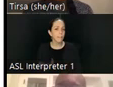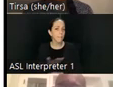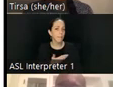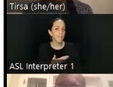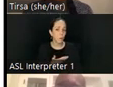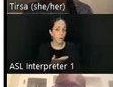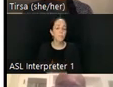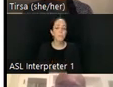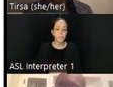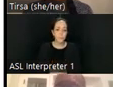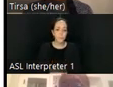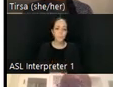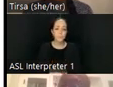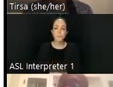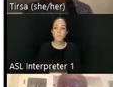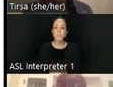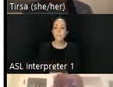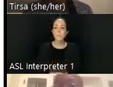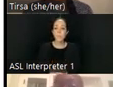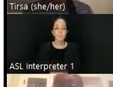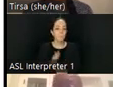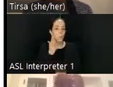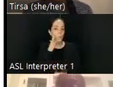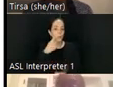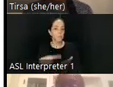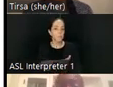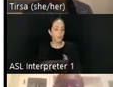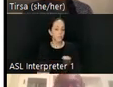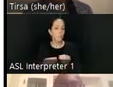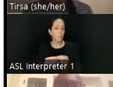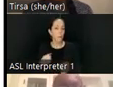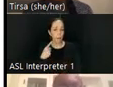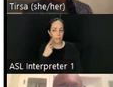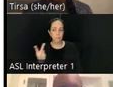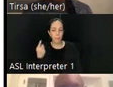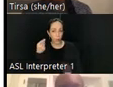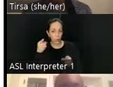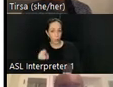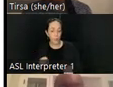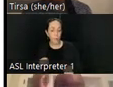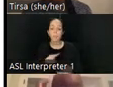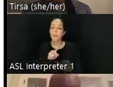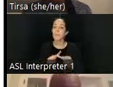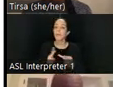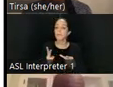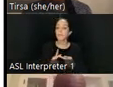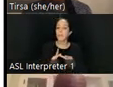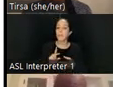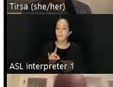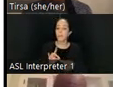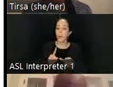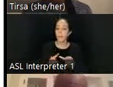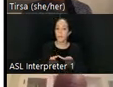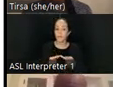definition. So we'll definitely talk about that, and I think we agree. And then number two, yeah, I really